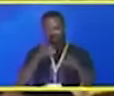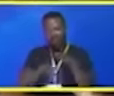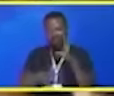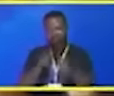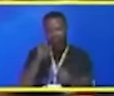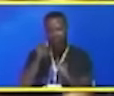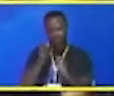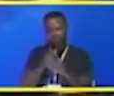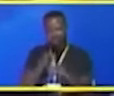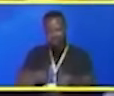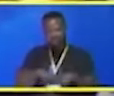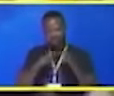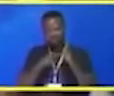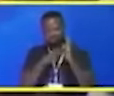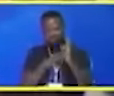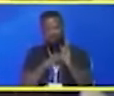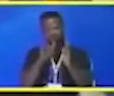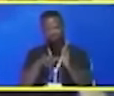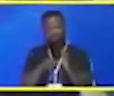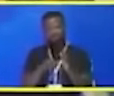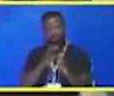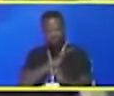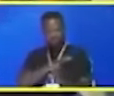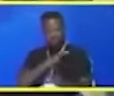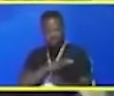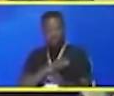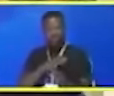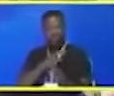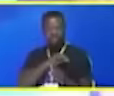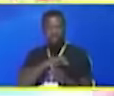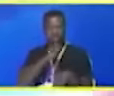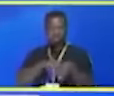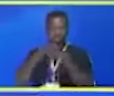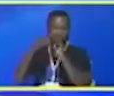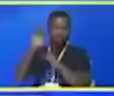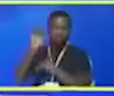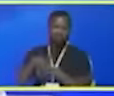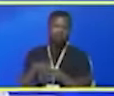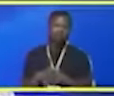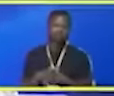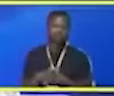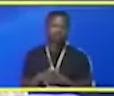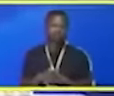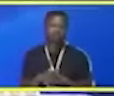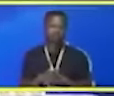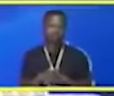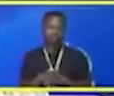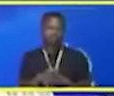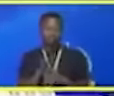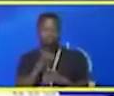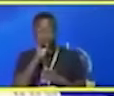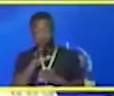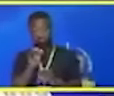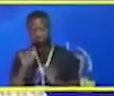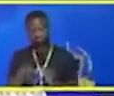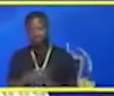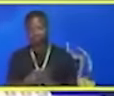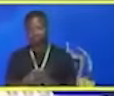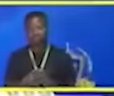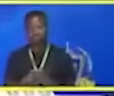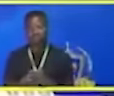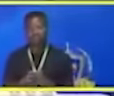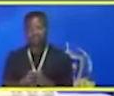living manifestation of the character and the nature of the Christ. It is true.